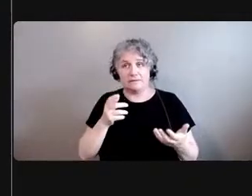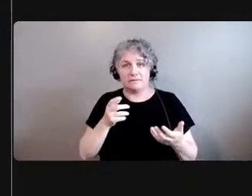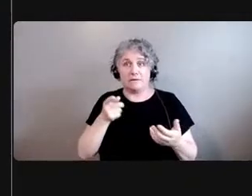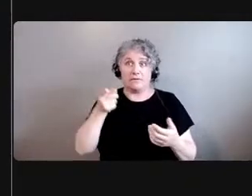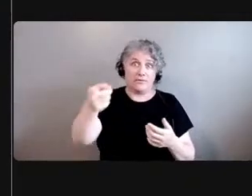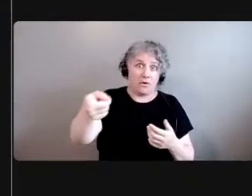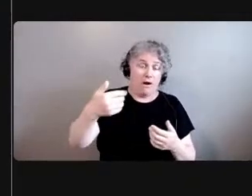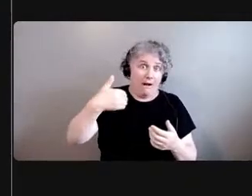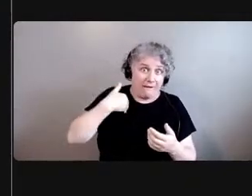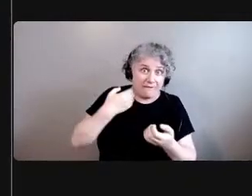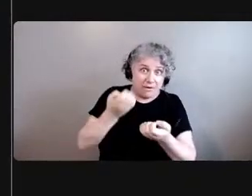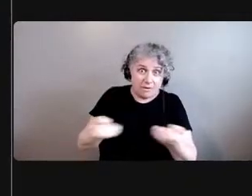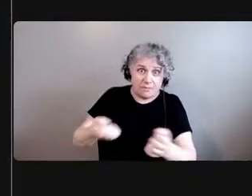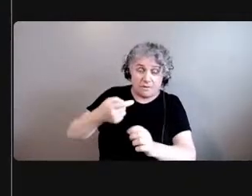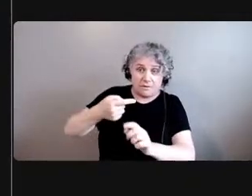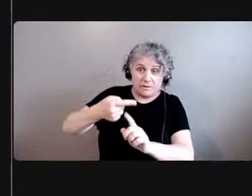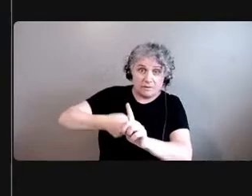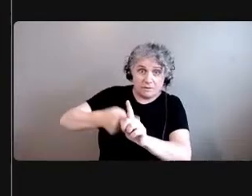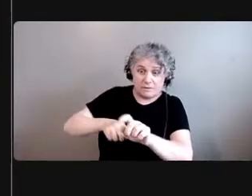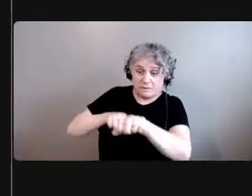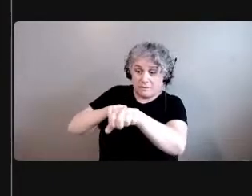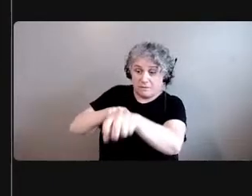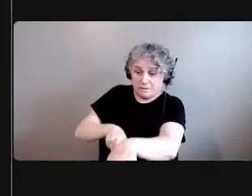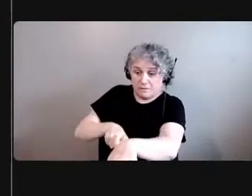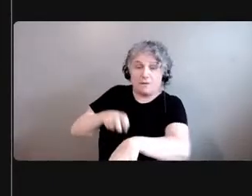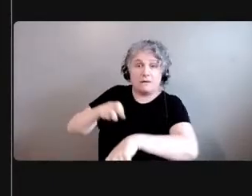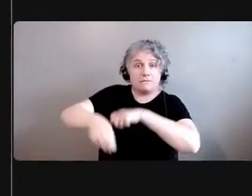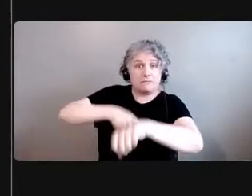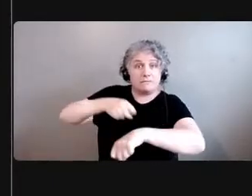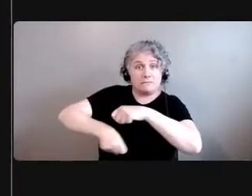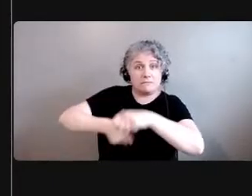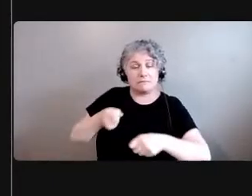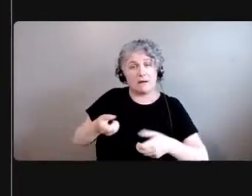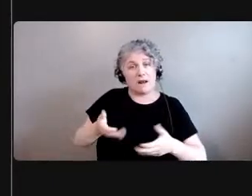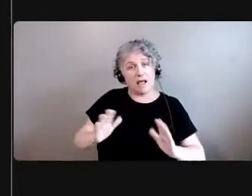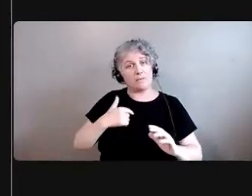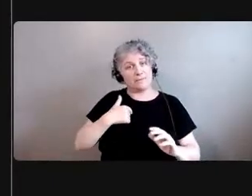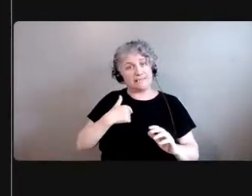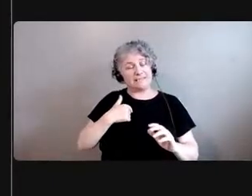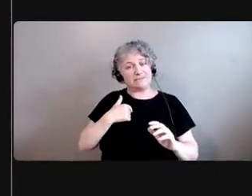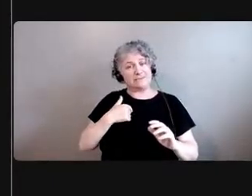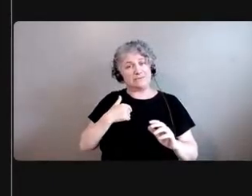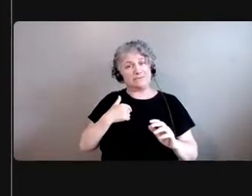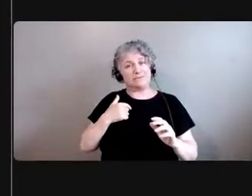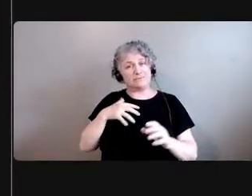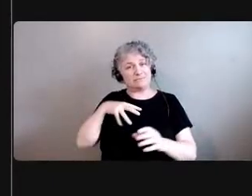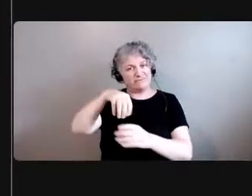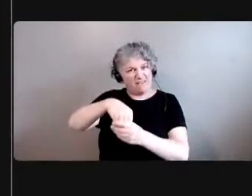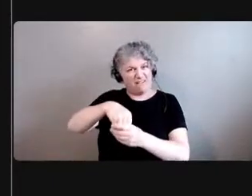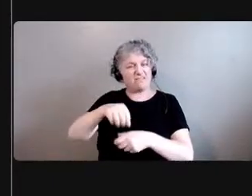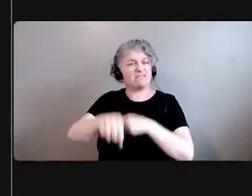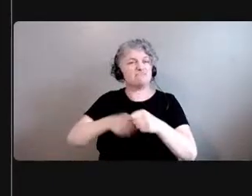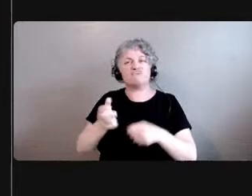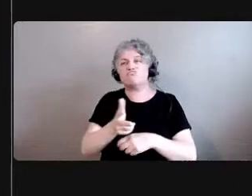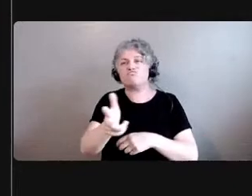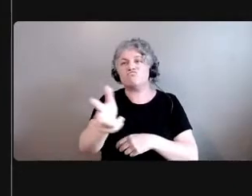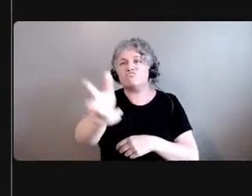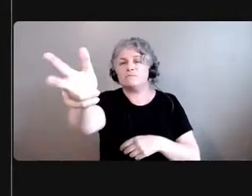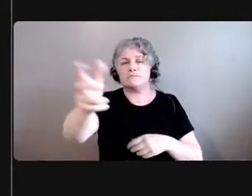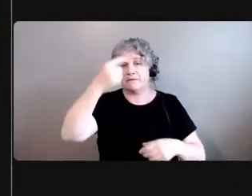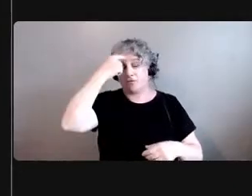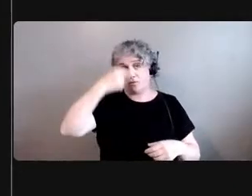can rent equipment that will enable me to participate in the activity? And a big one for me in